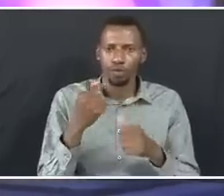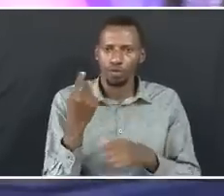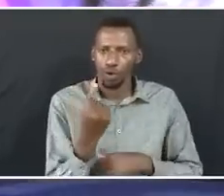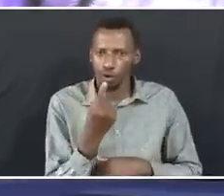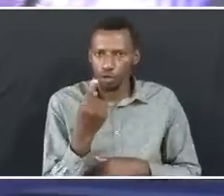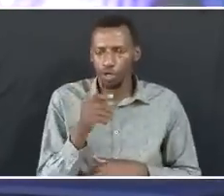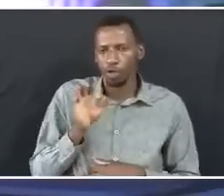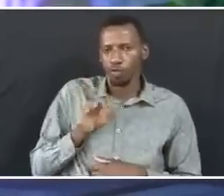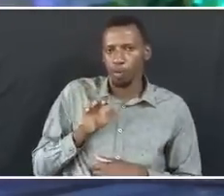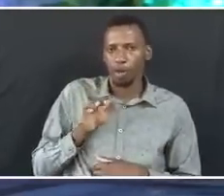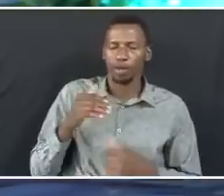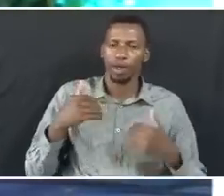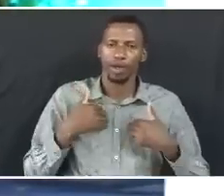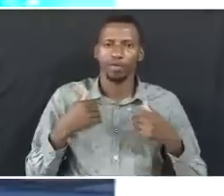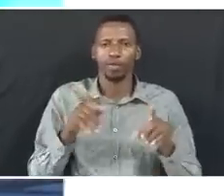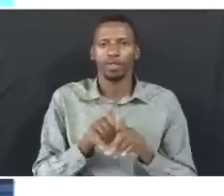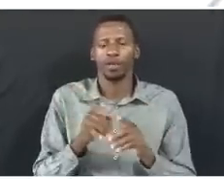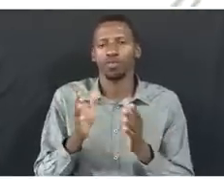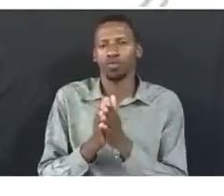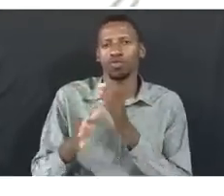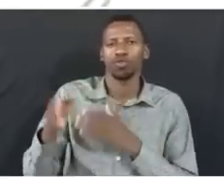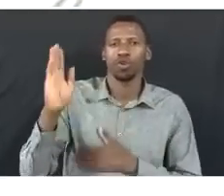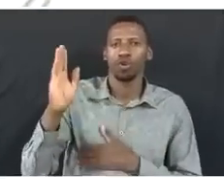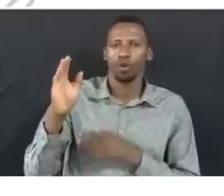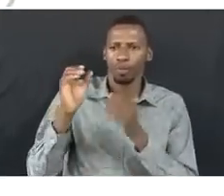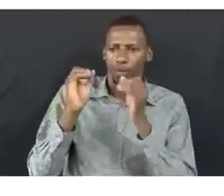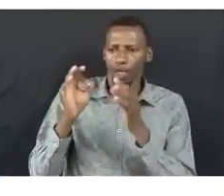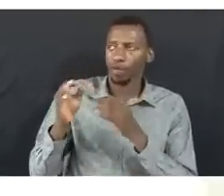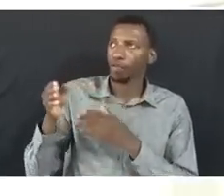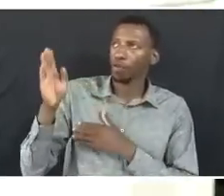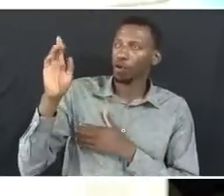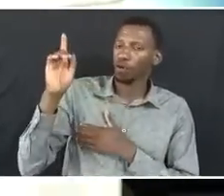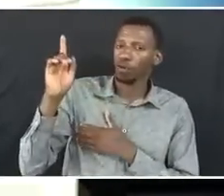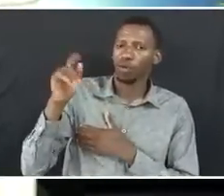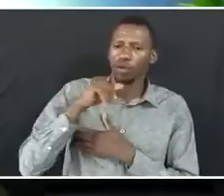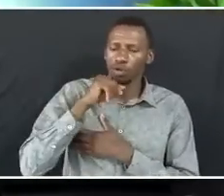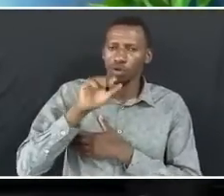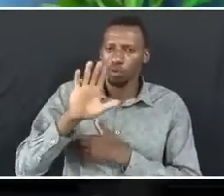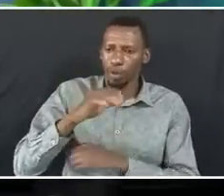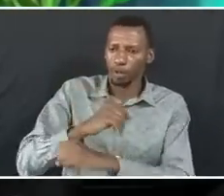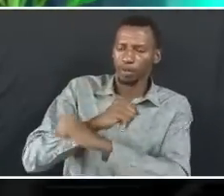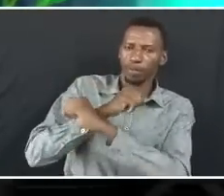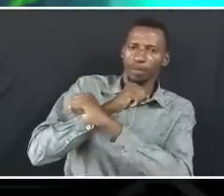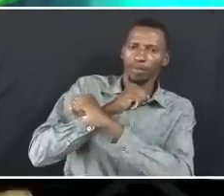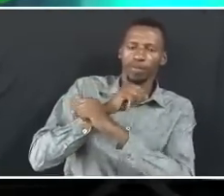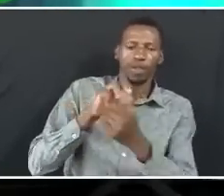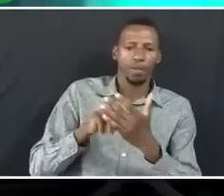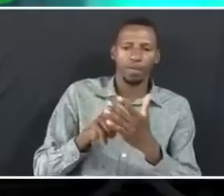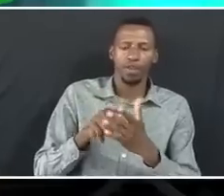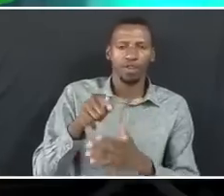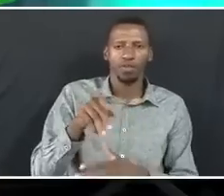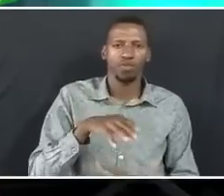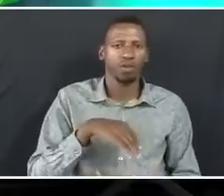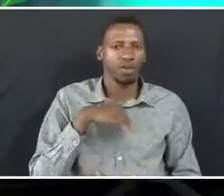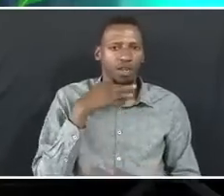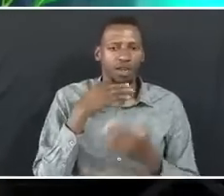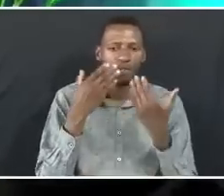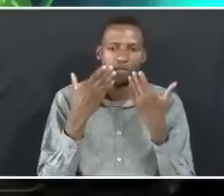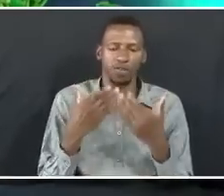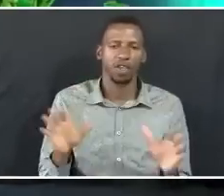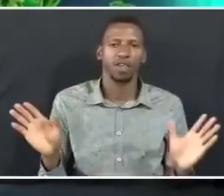shares with God. If God ceases to be your shield, you're done.